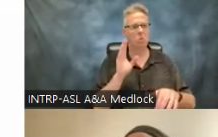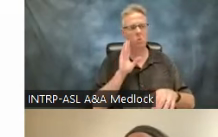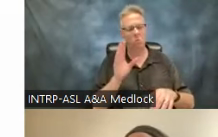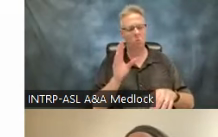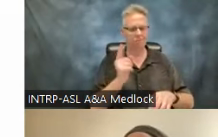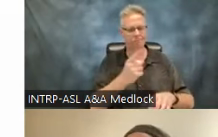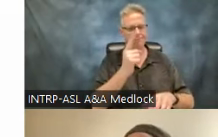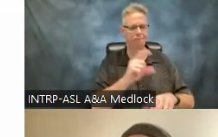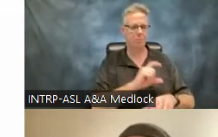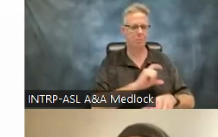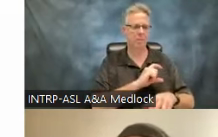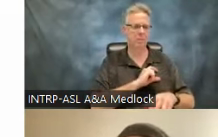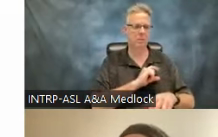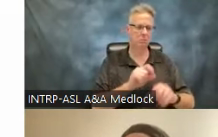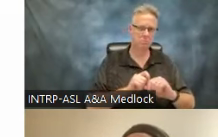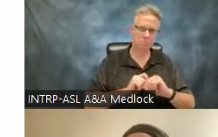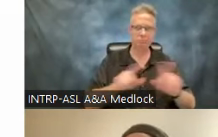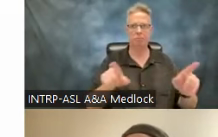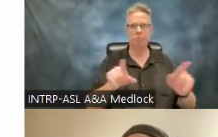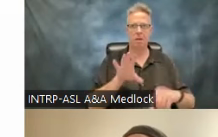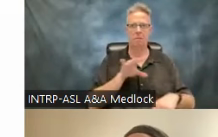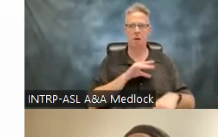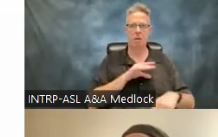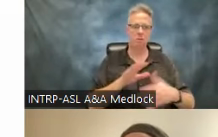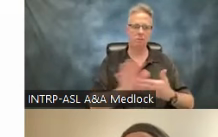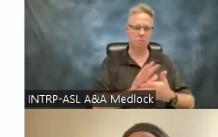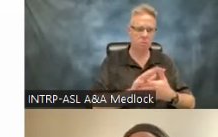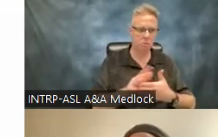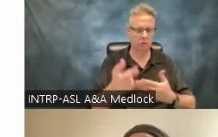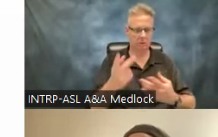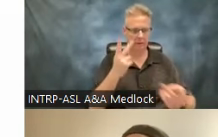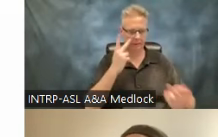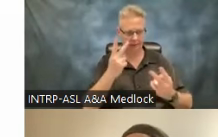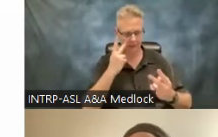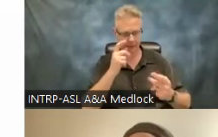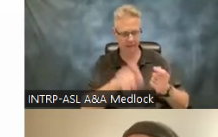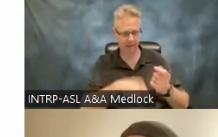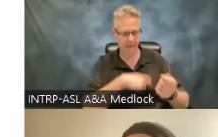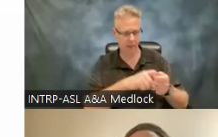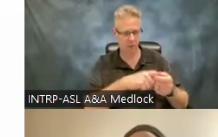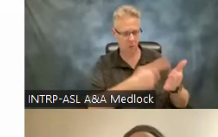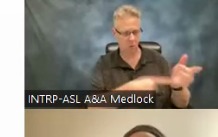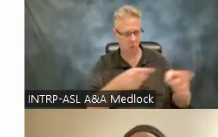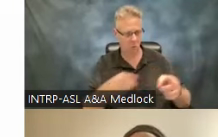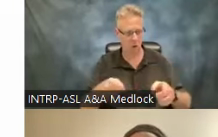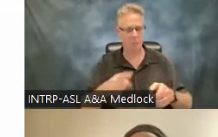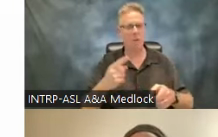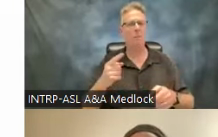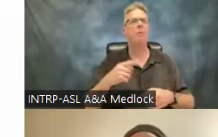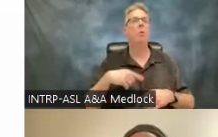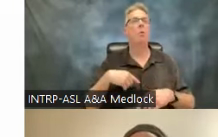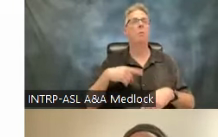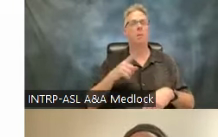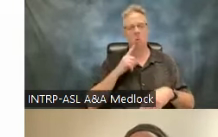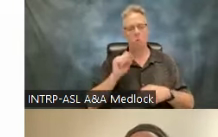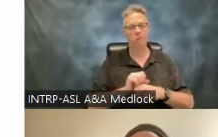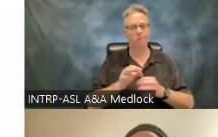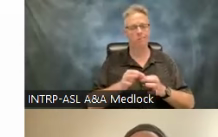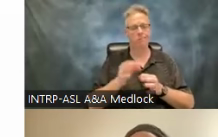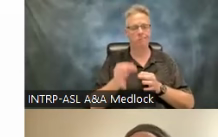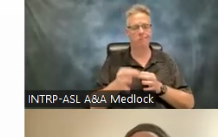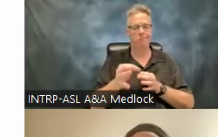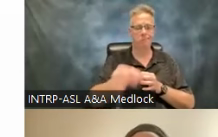to release body camera footage and to see what the incident is, and there's some kind of delay. And I